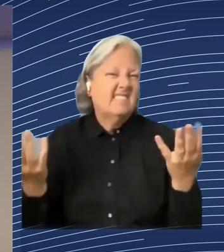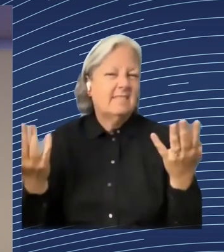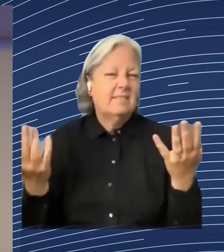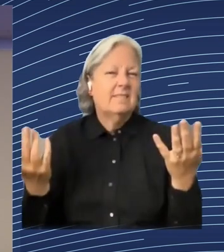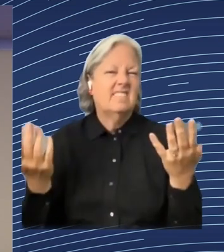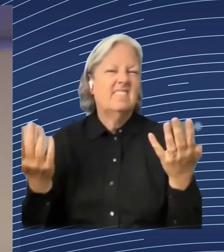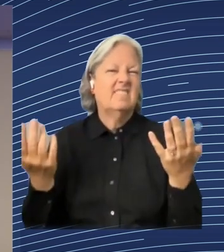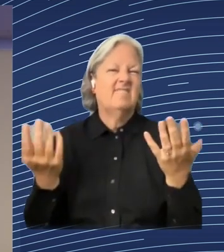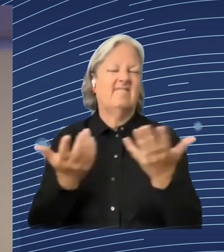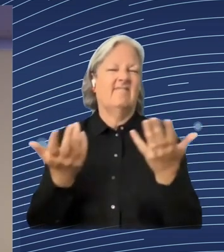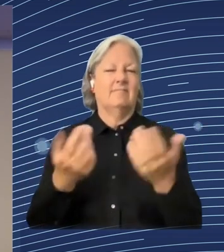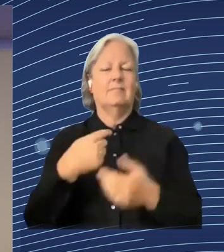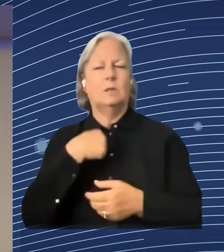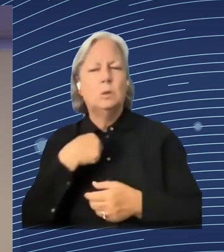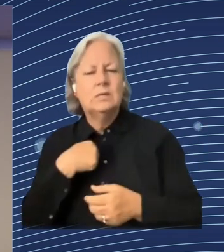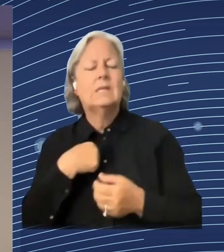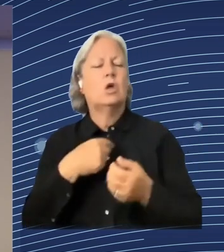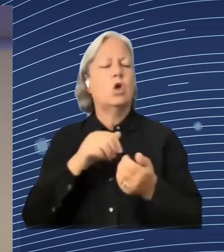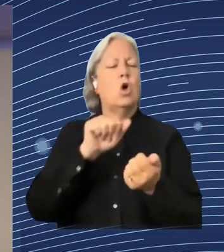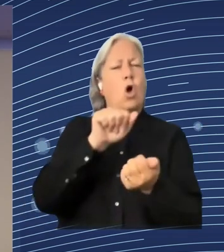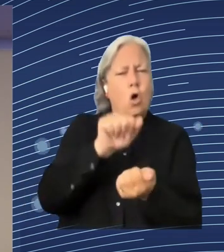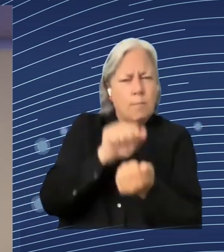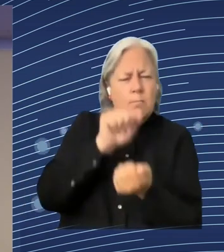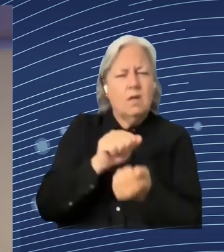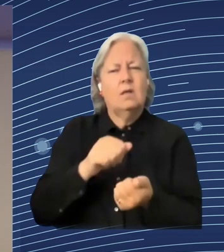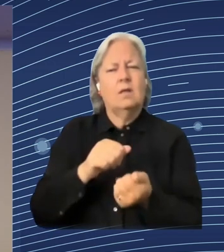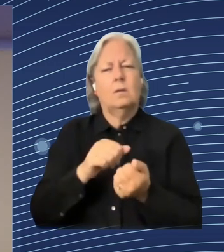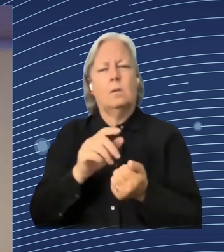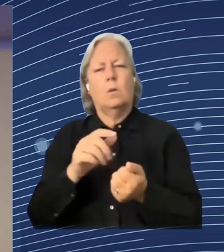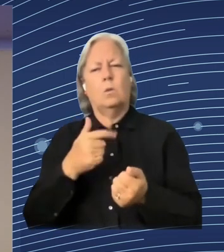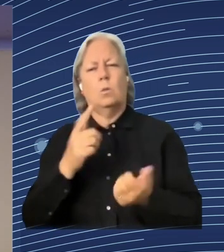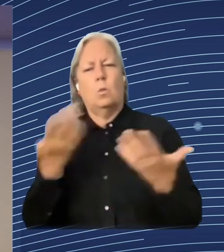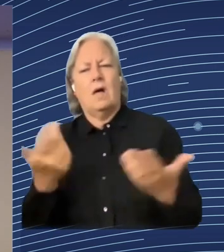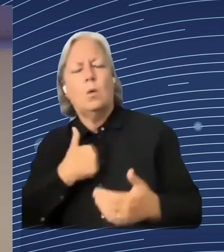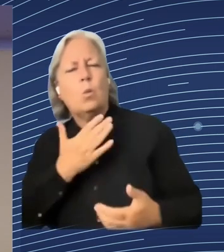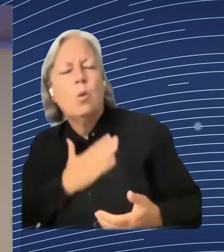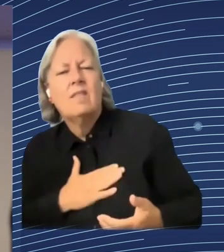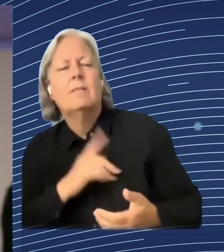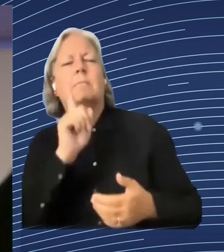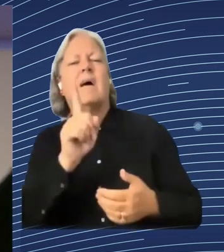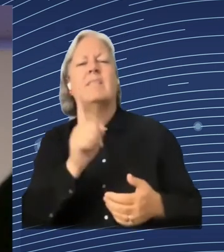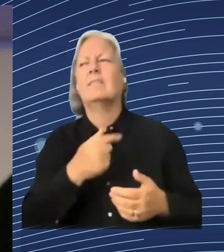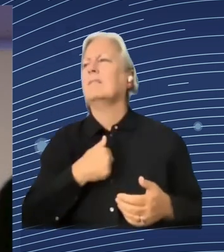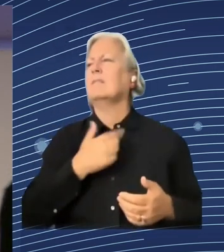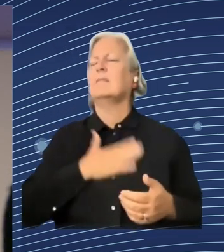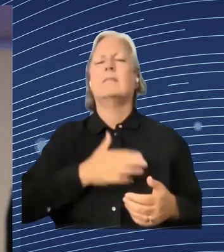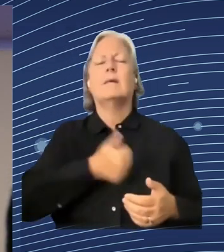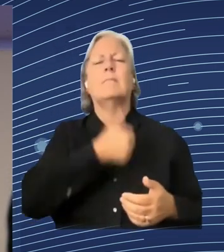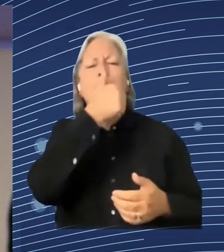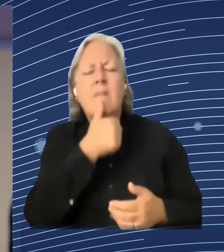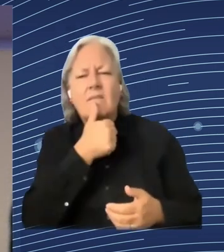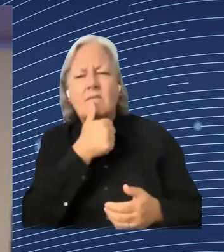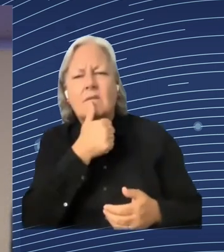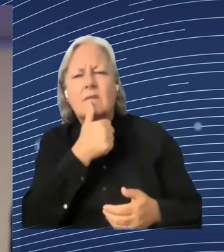like we publish all that we can publish, but when we just like have a private conversation, it has to remain